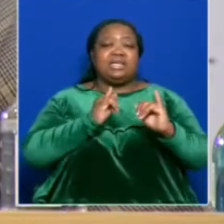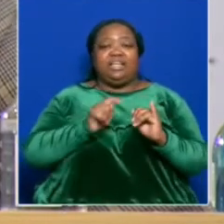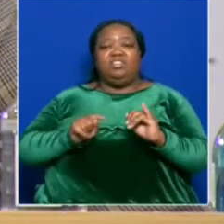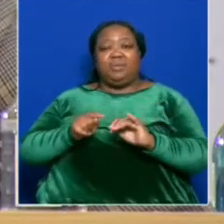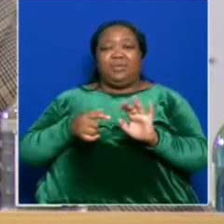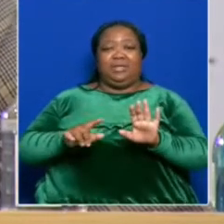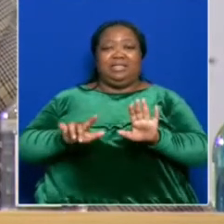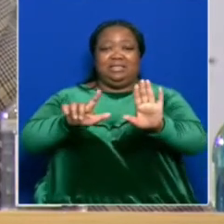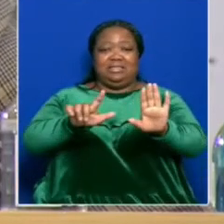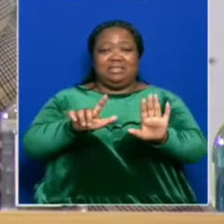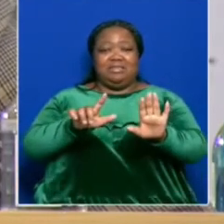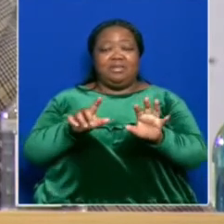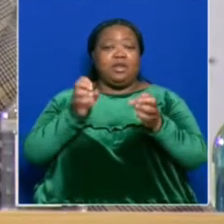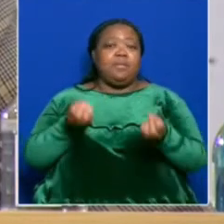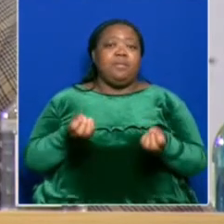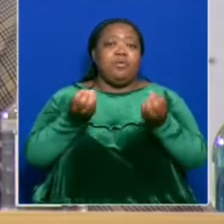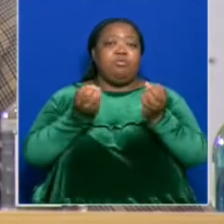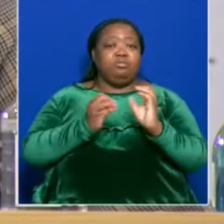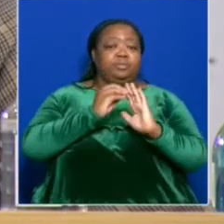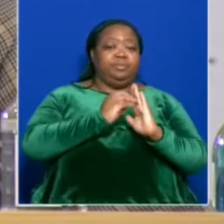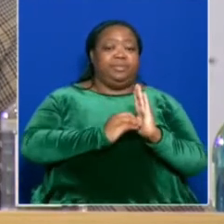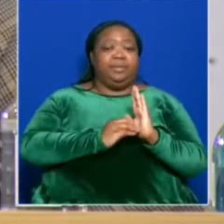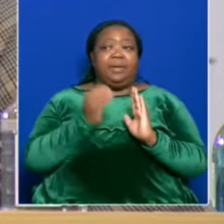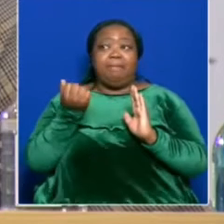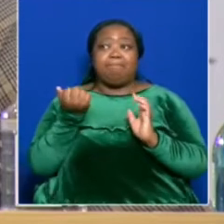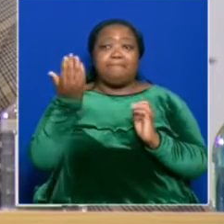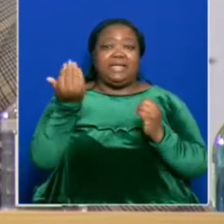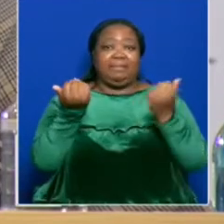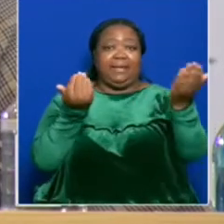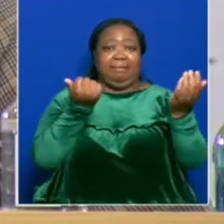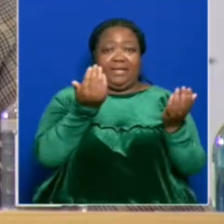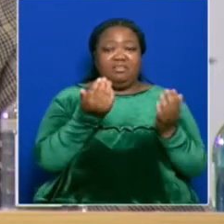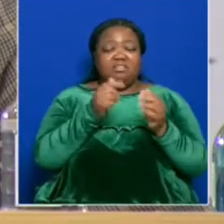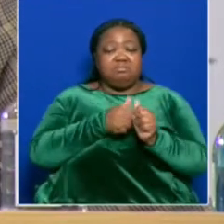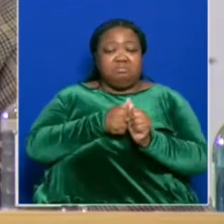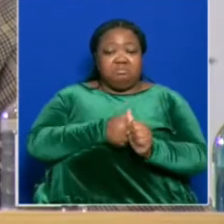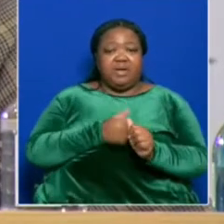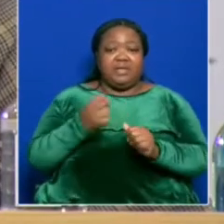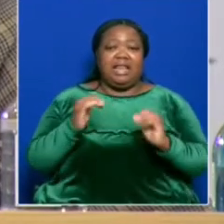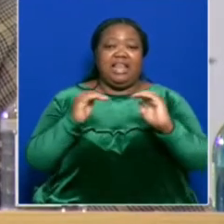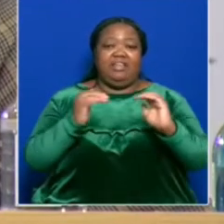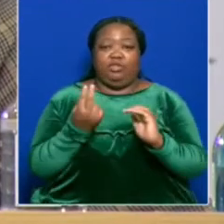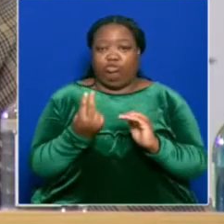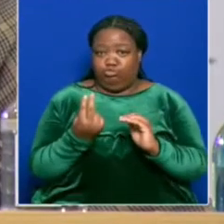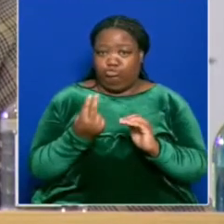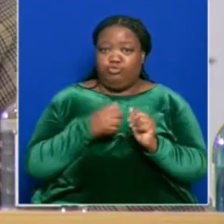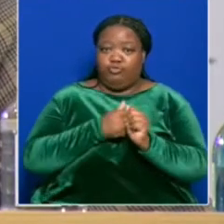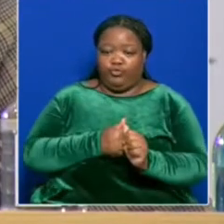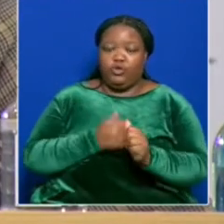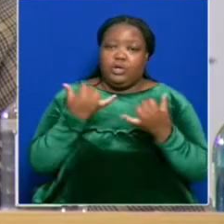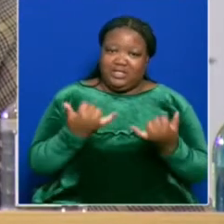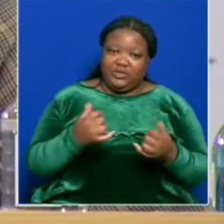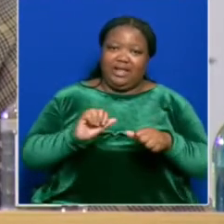they provide a list of bidders who were compliant on stage 2 on the mandatory requirements, who are now eligible to go through to the next stage in